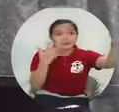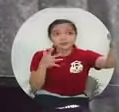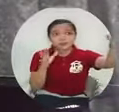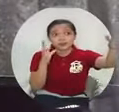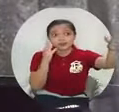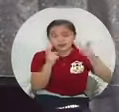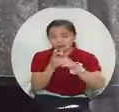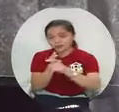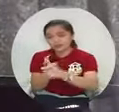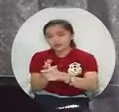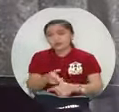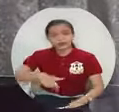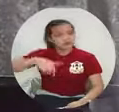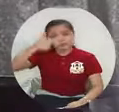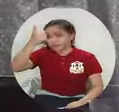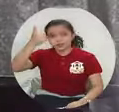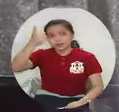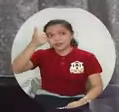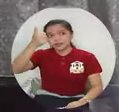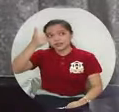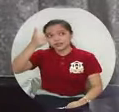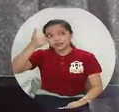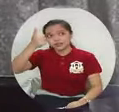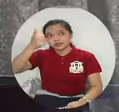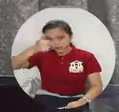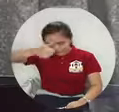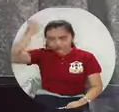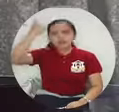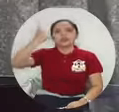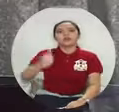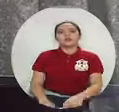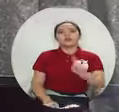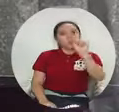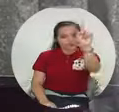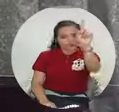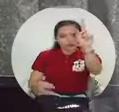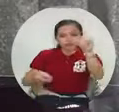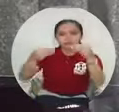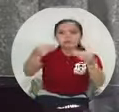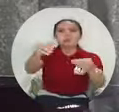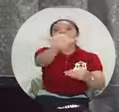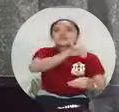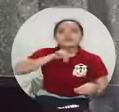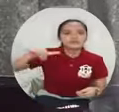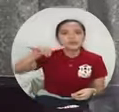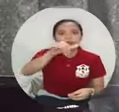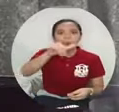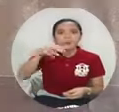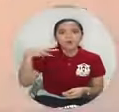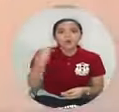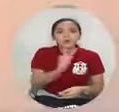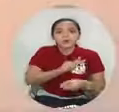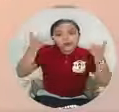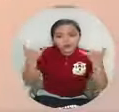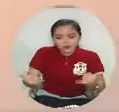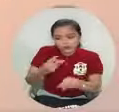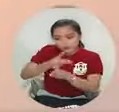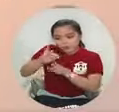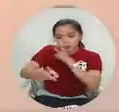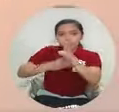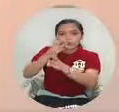result? And to reach your goal? Every man that striveth for the mastery is temperate